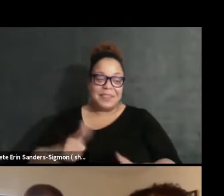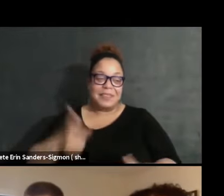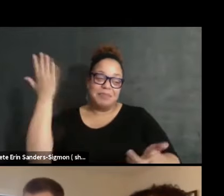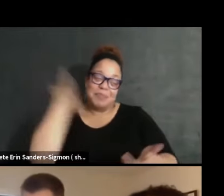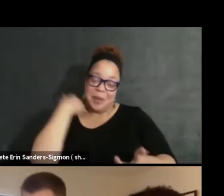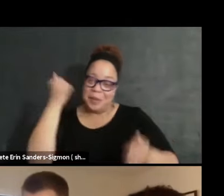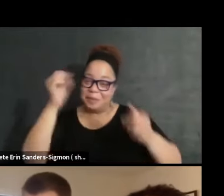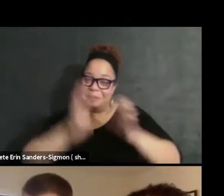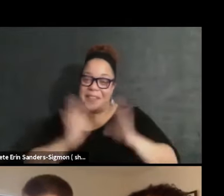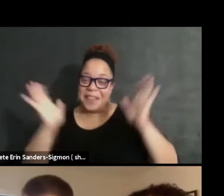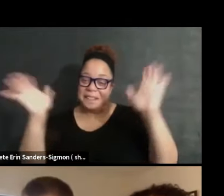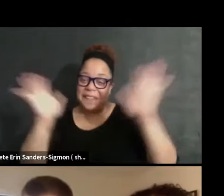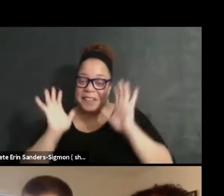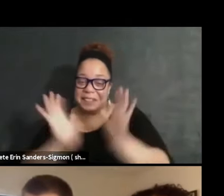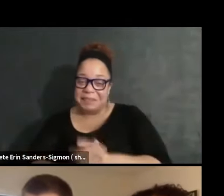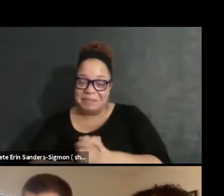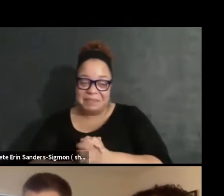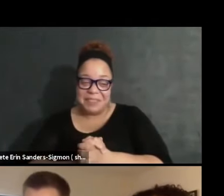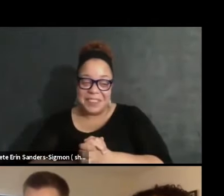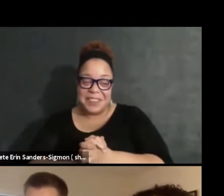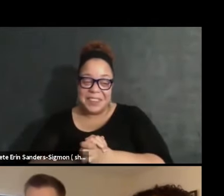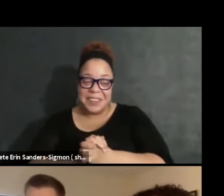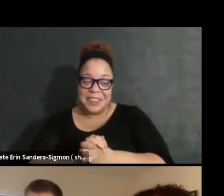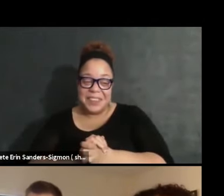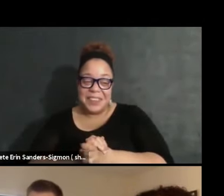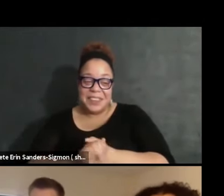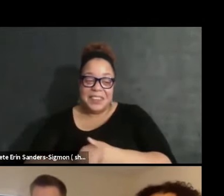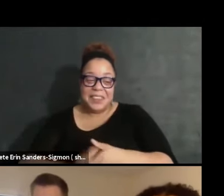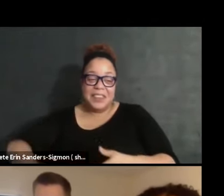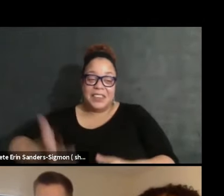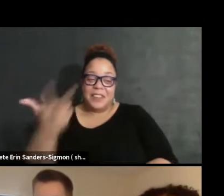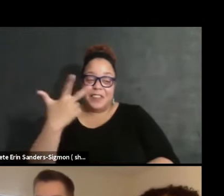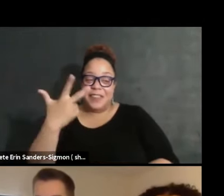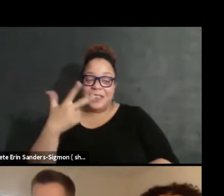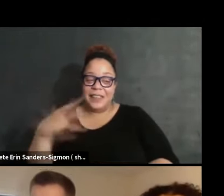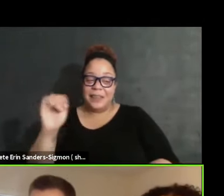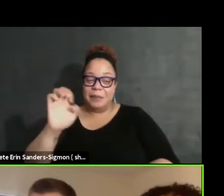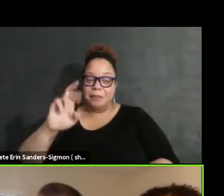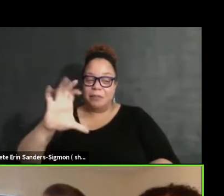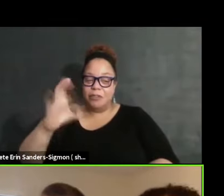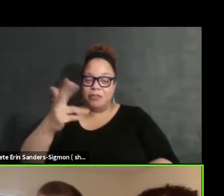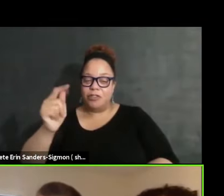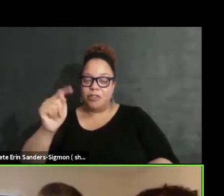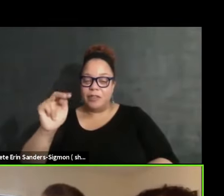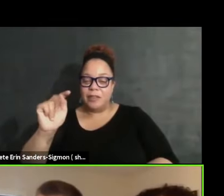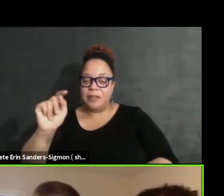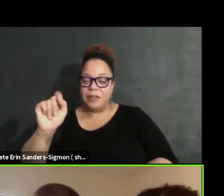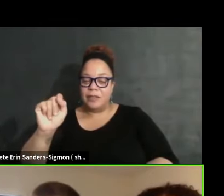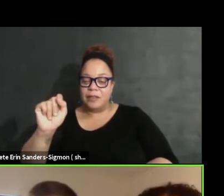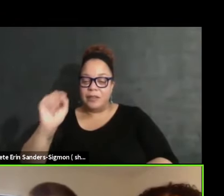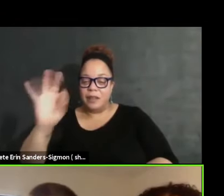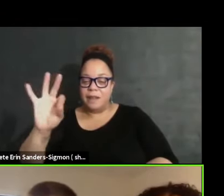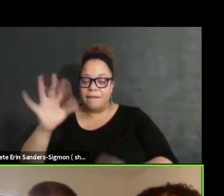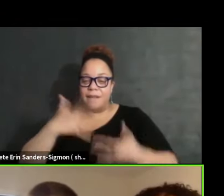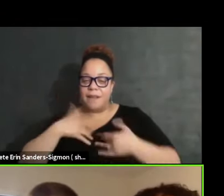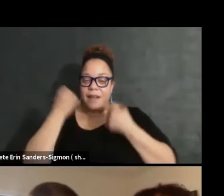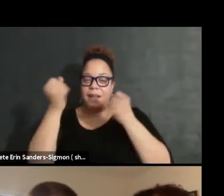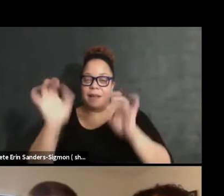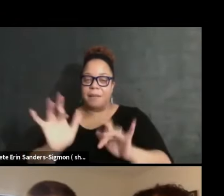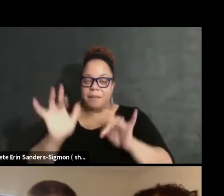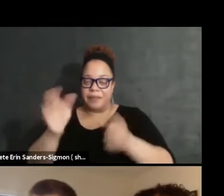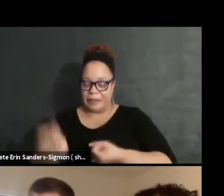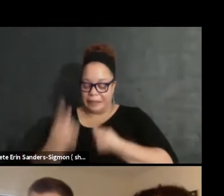Three. Merchants of Empathy. Bars. Thank you, Raphael, for that. And four, I love